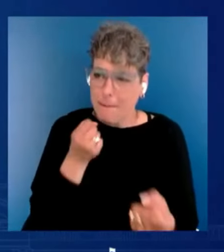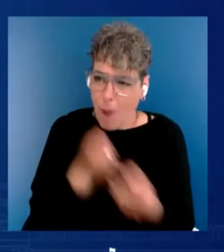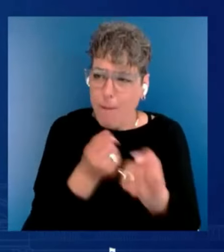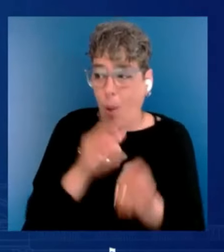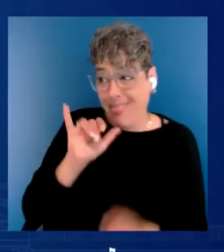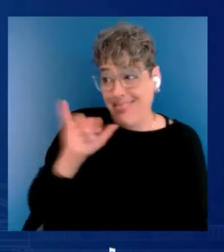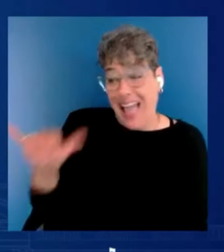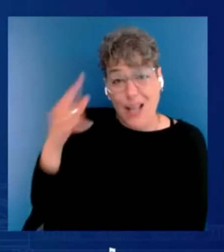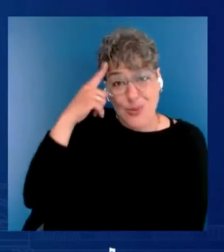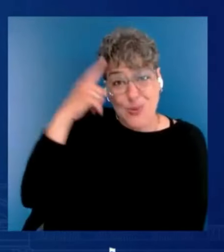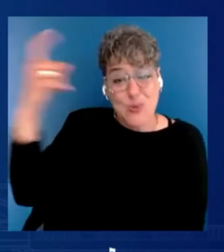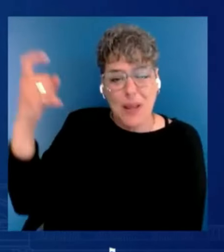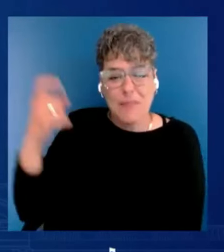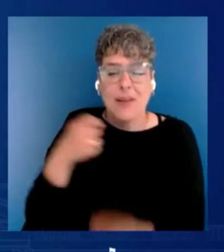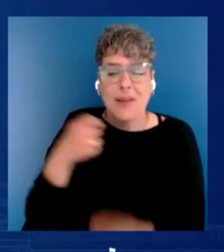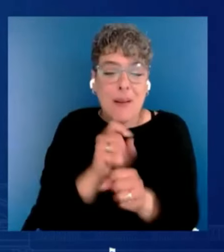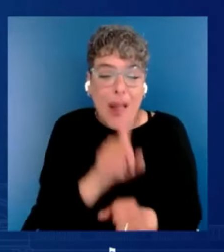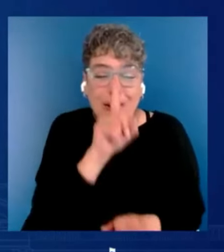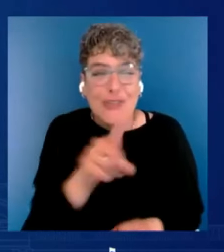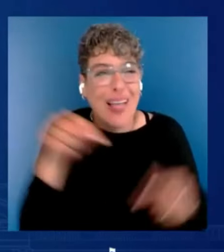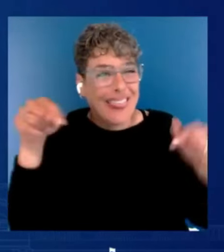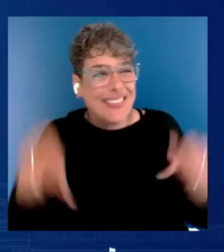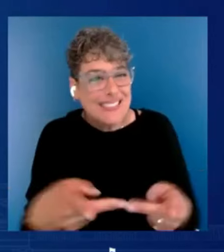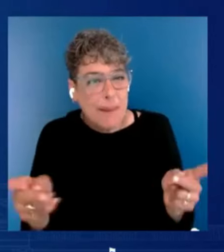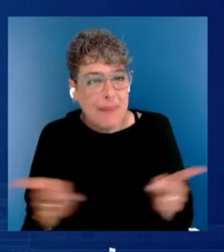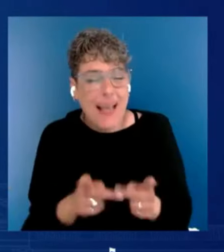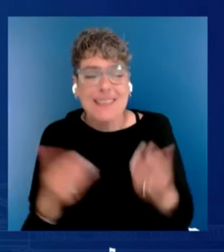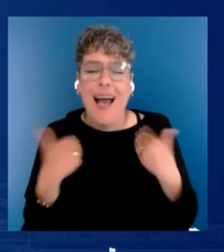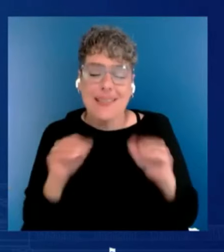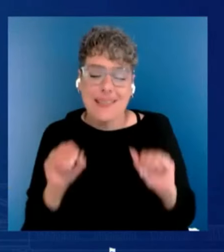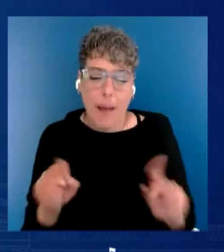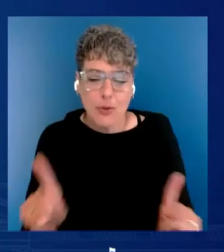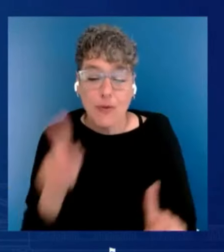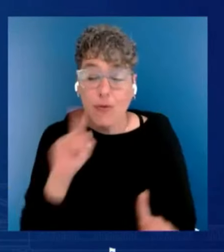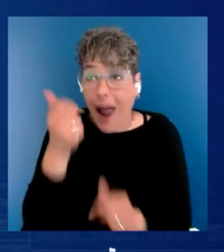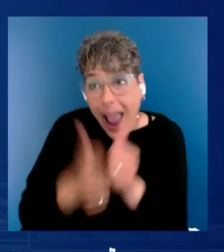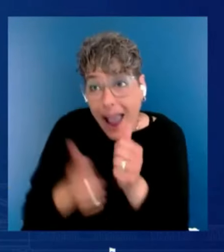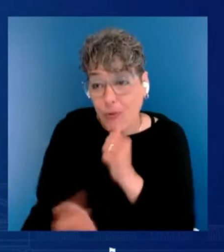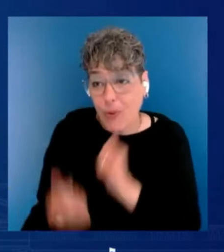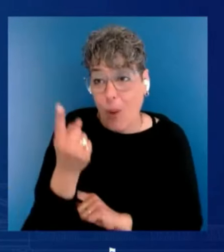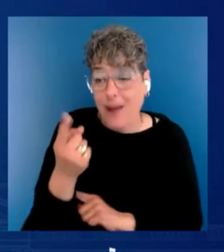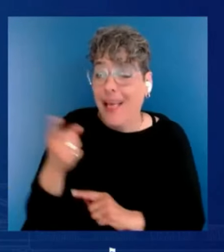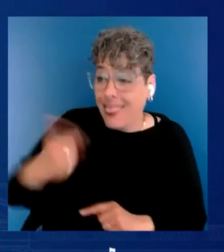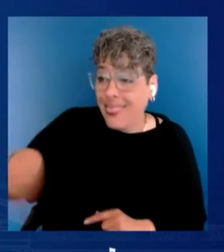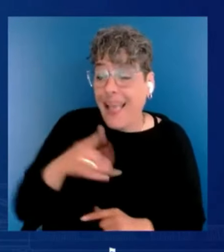where everyone is welcome, and where everyone feels like they truly belong, regardless of their